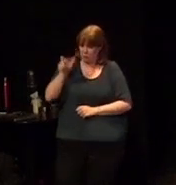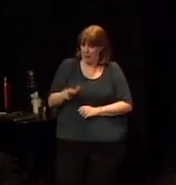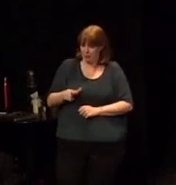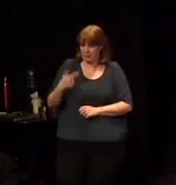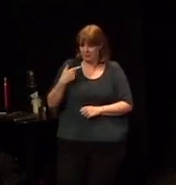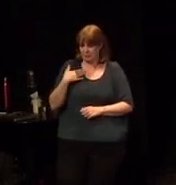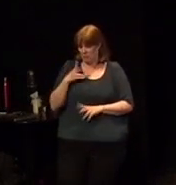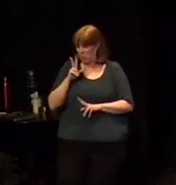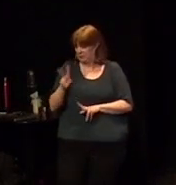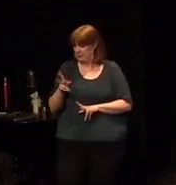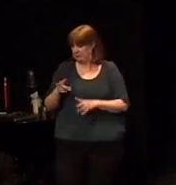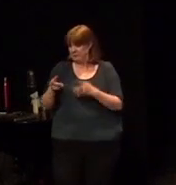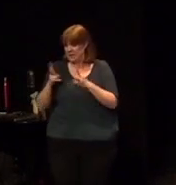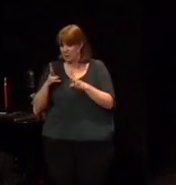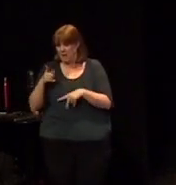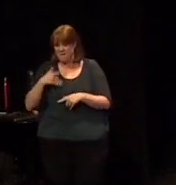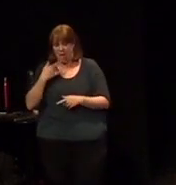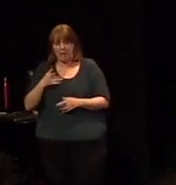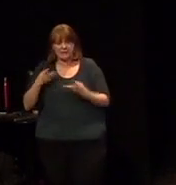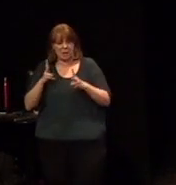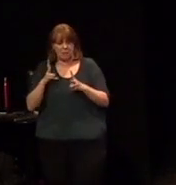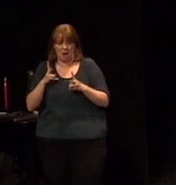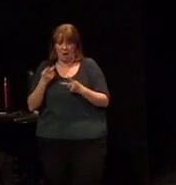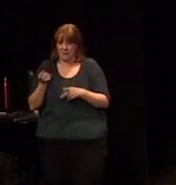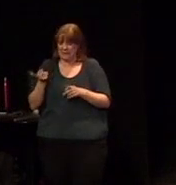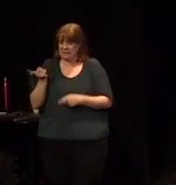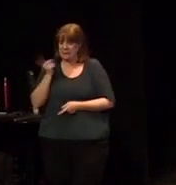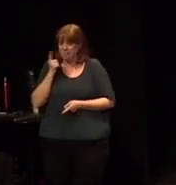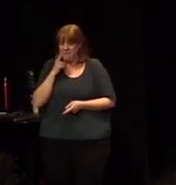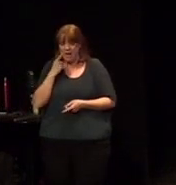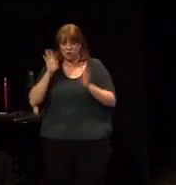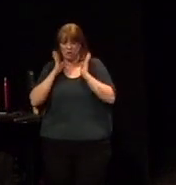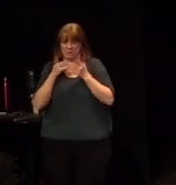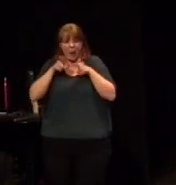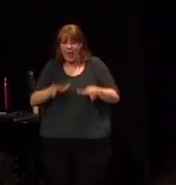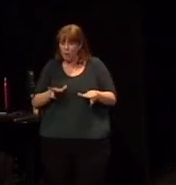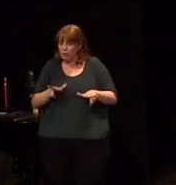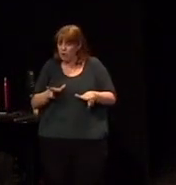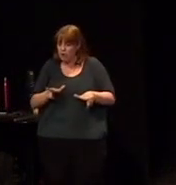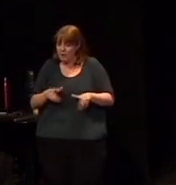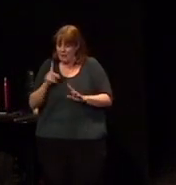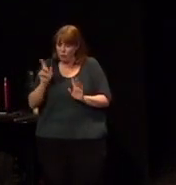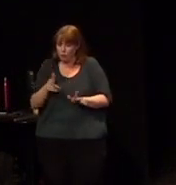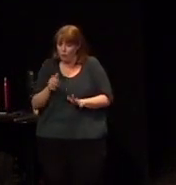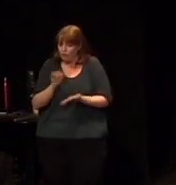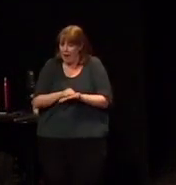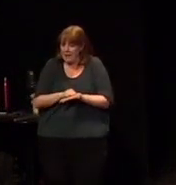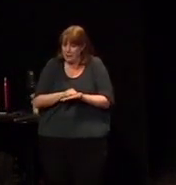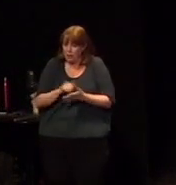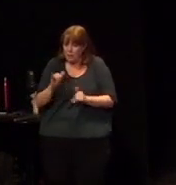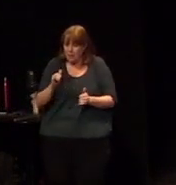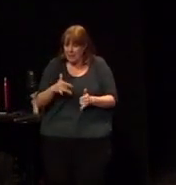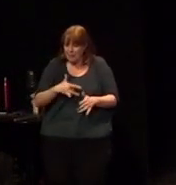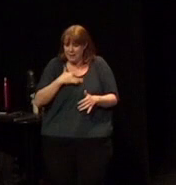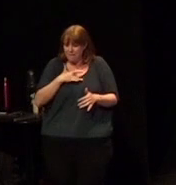see the interpreter maybe dumb down Shakespeare to make it accessible for the deaf audience, and I go, well, actually that's not what this performance is about. So sometimes I think it's